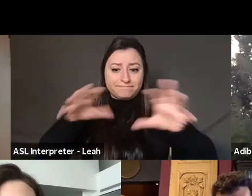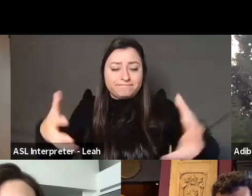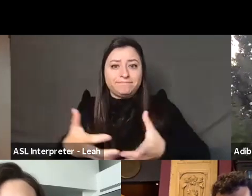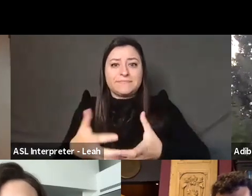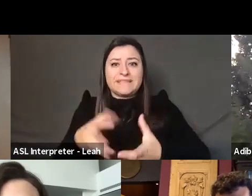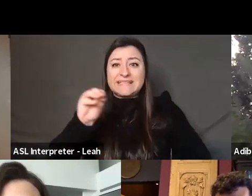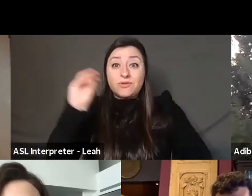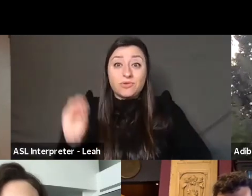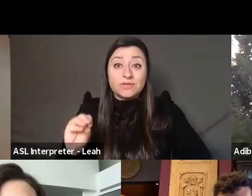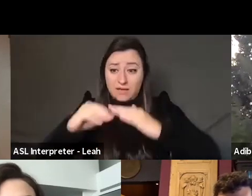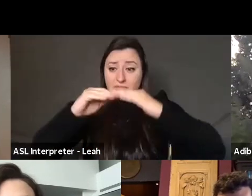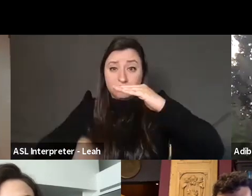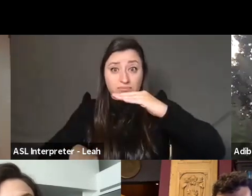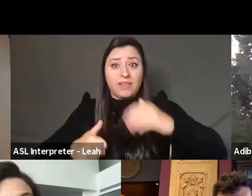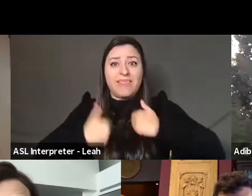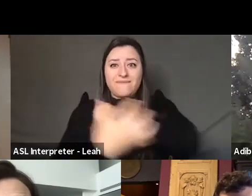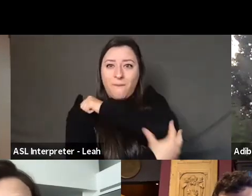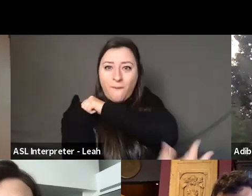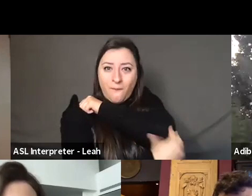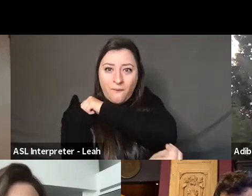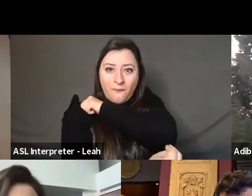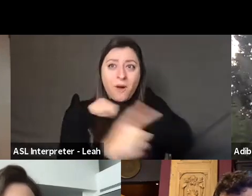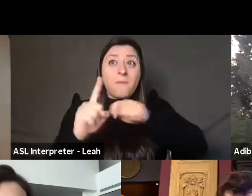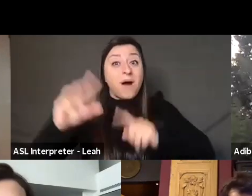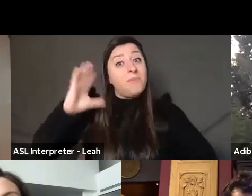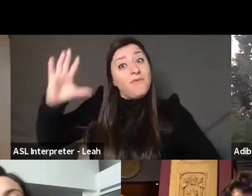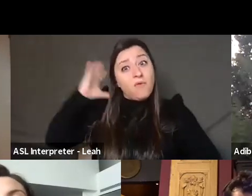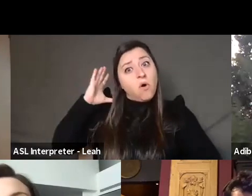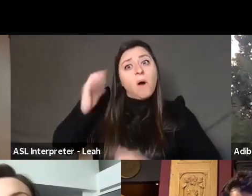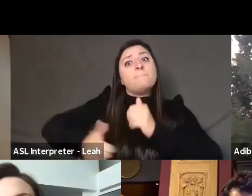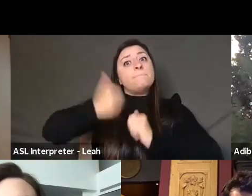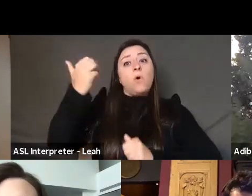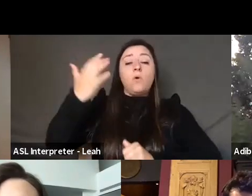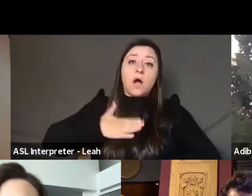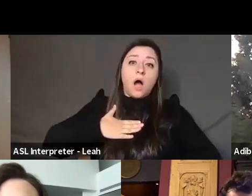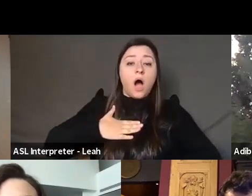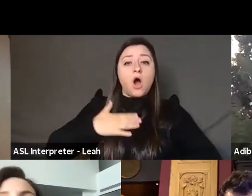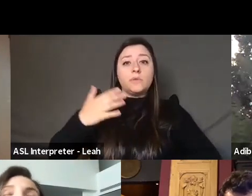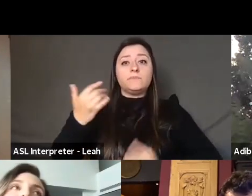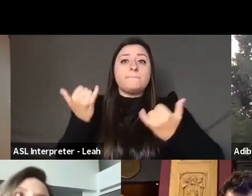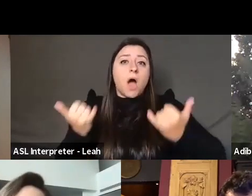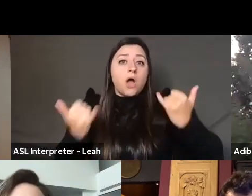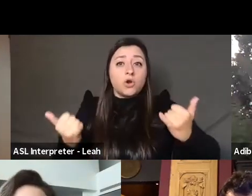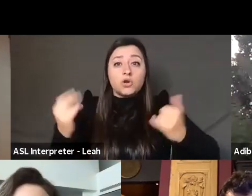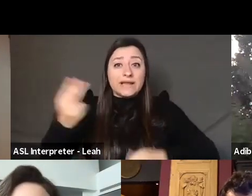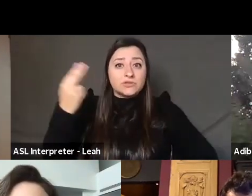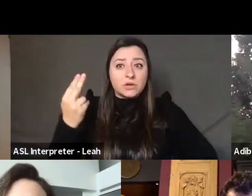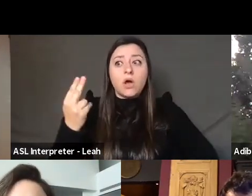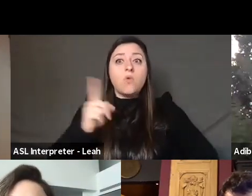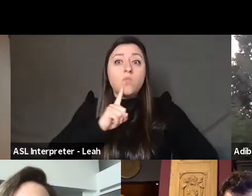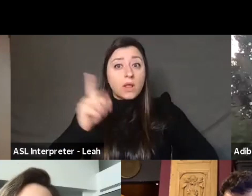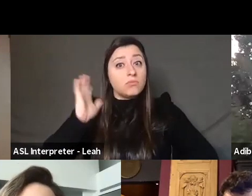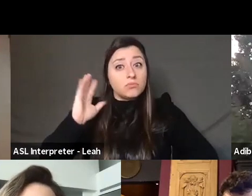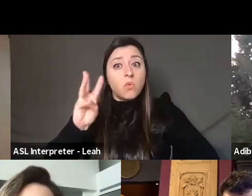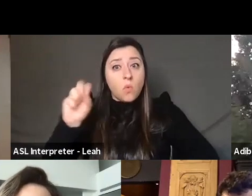are below the poverty line, while we ranked for the majority of our contemporary history as one of the